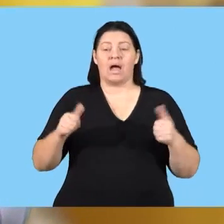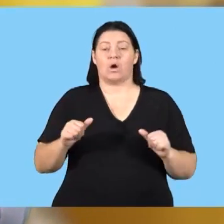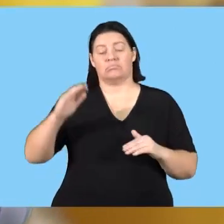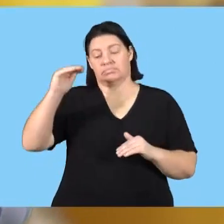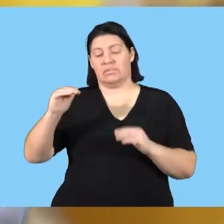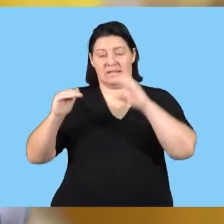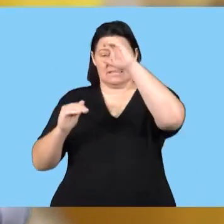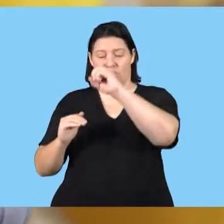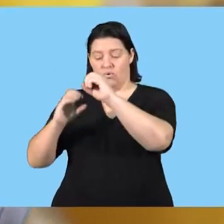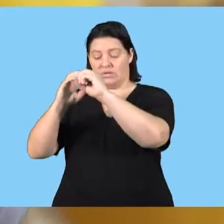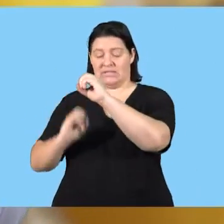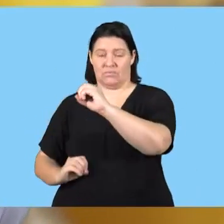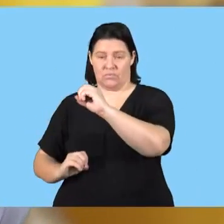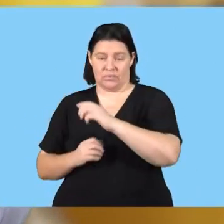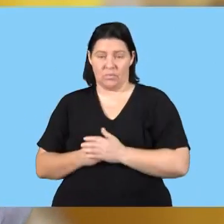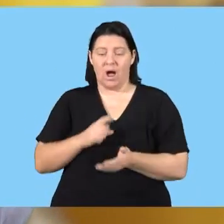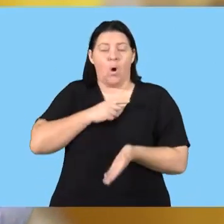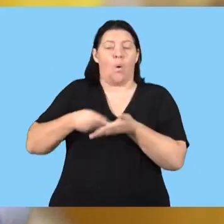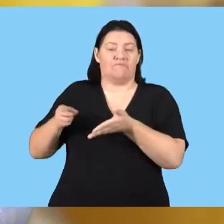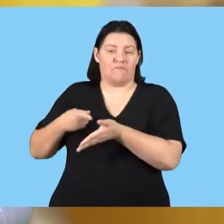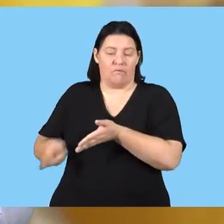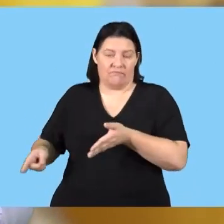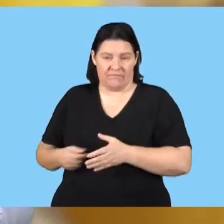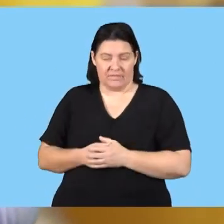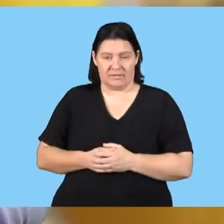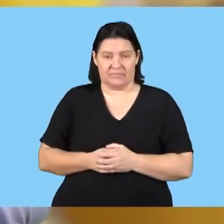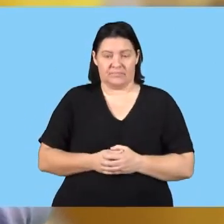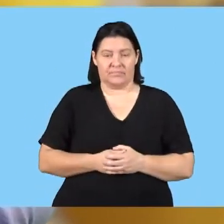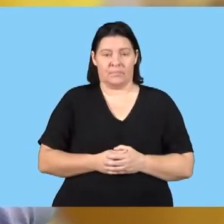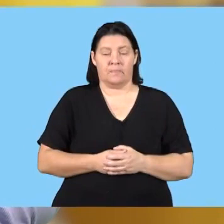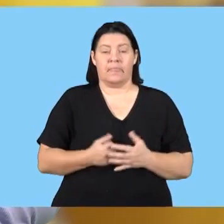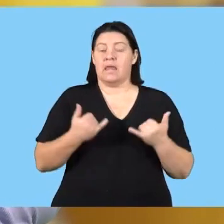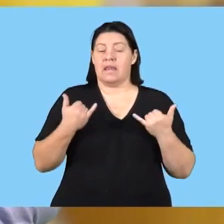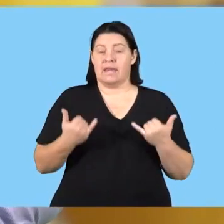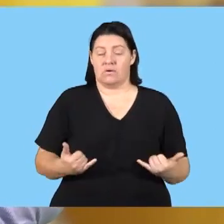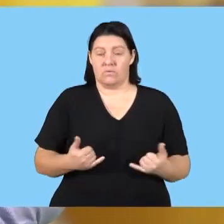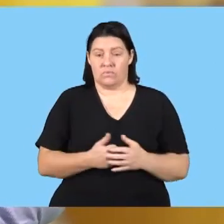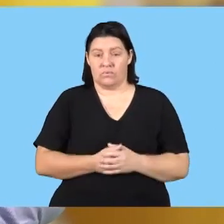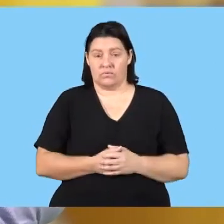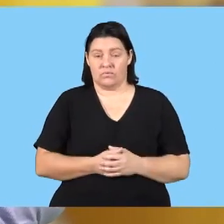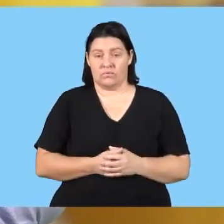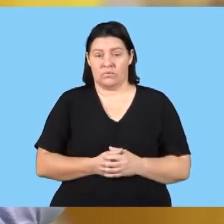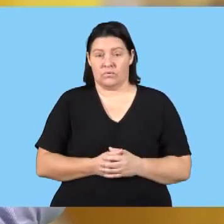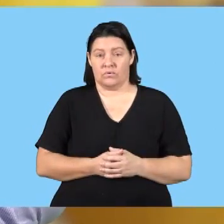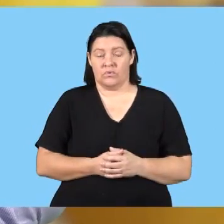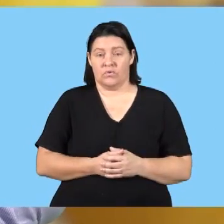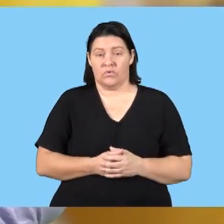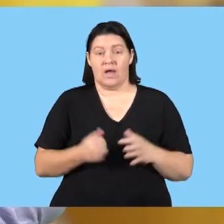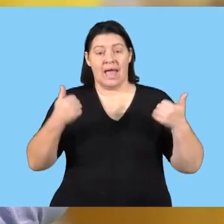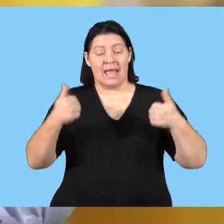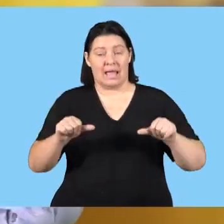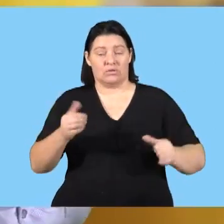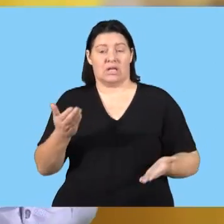accounts now are on zero. The accounts have been written off. I am going to move on to